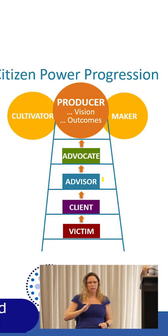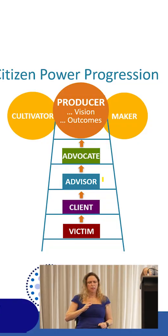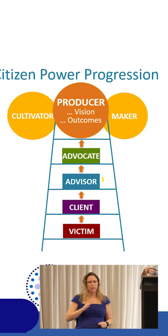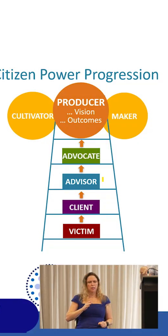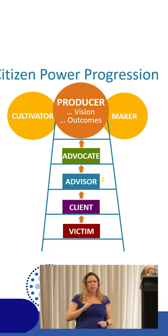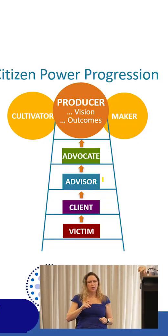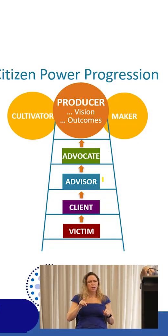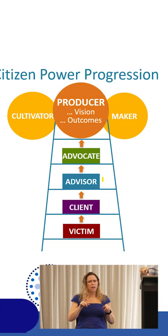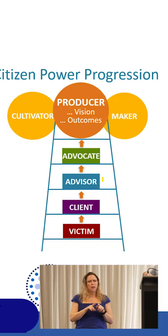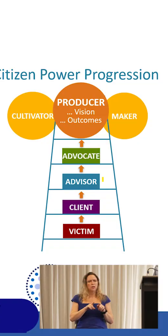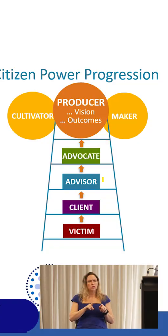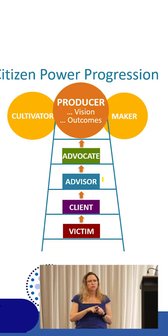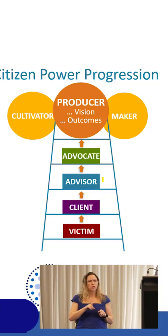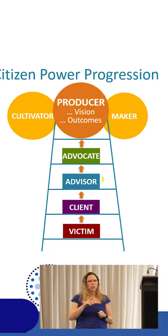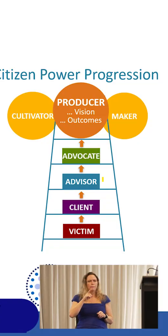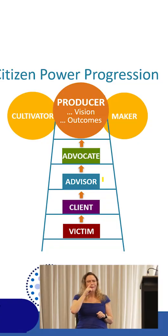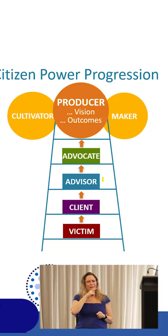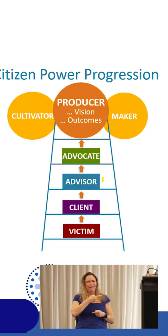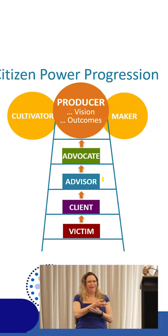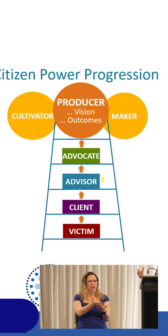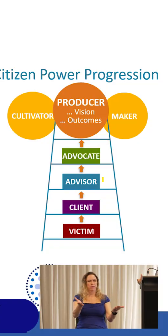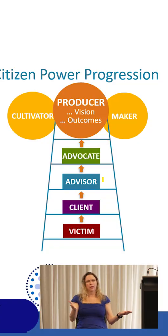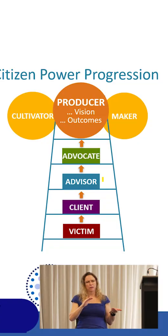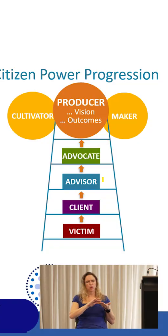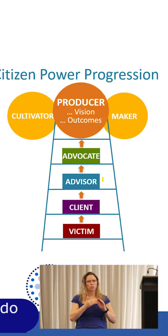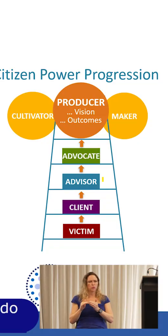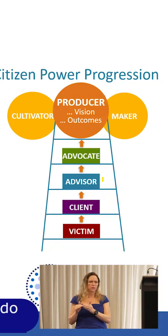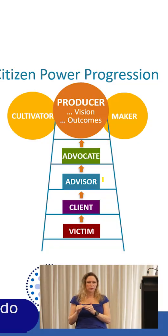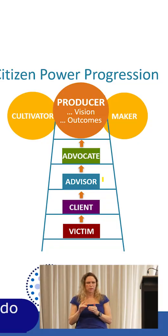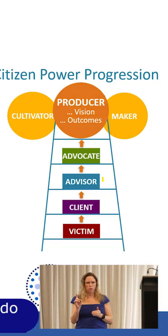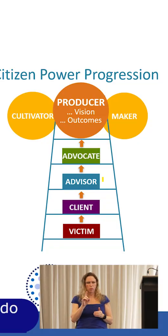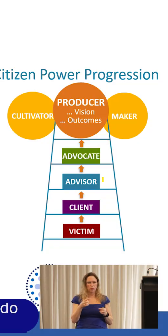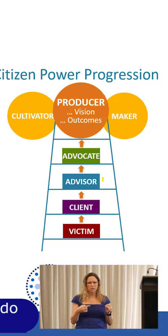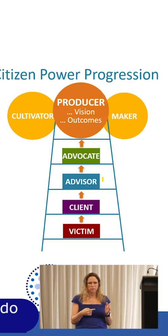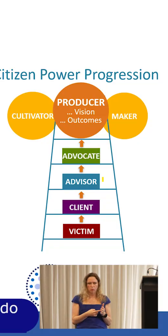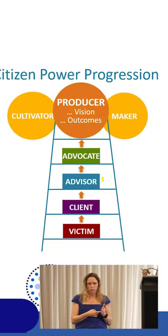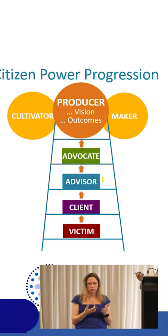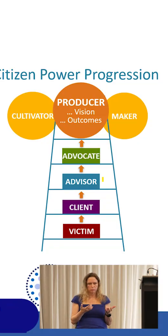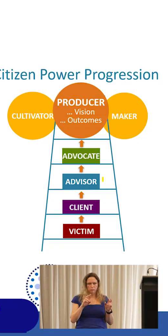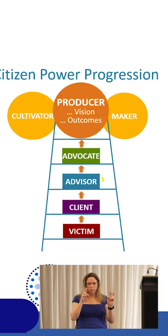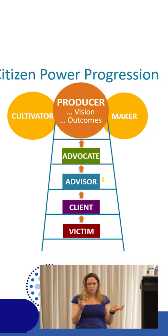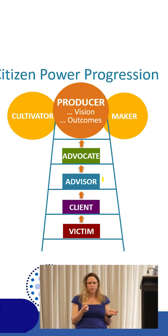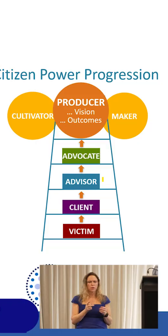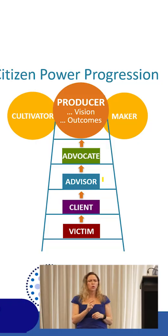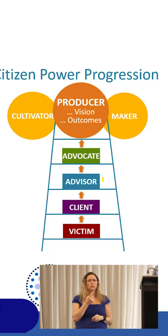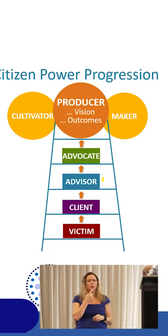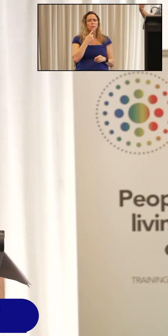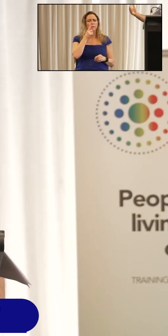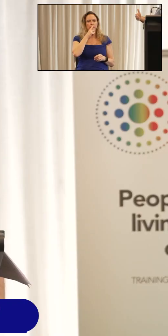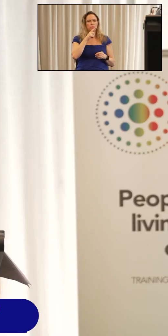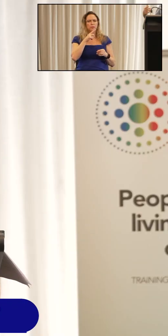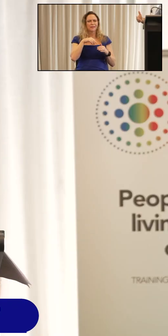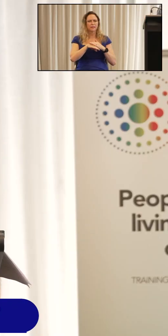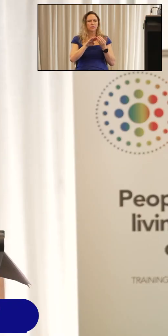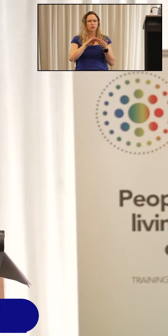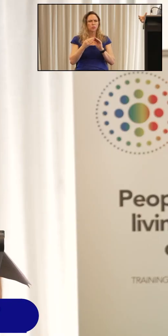in community life care about? What's important to them? What type of people are they? Who do